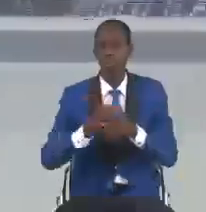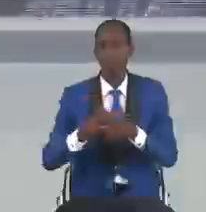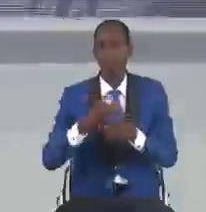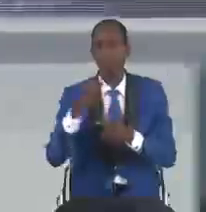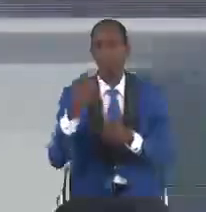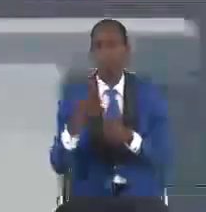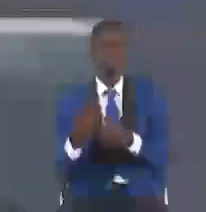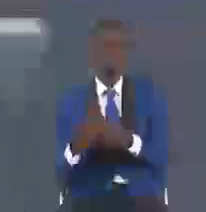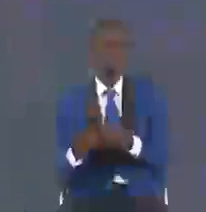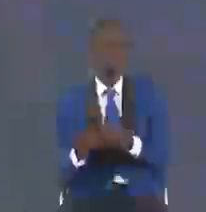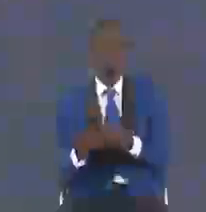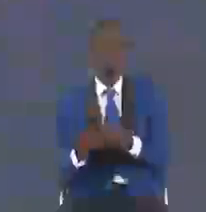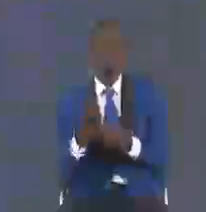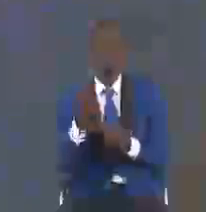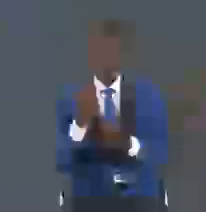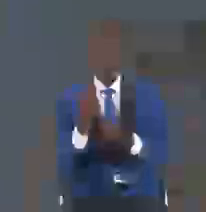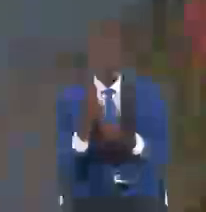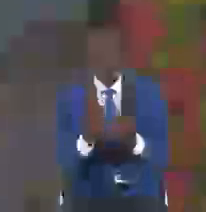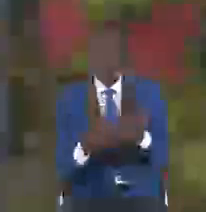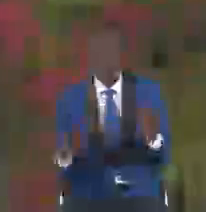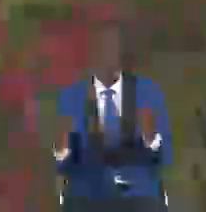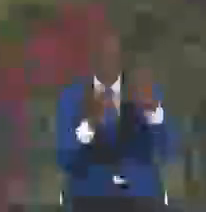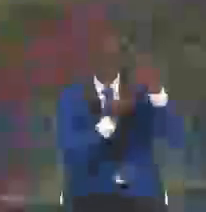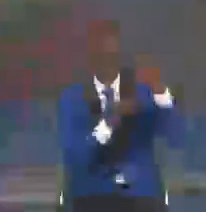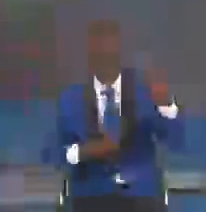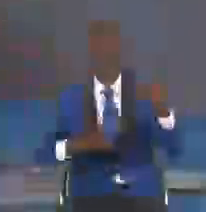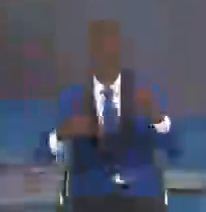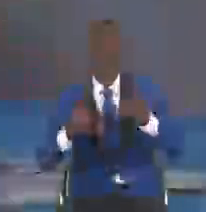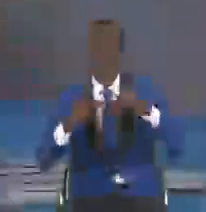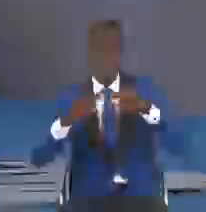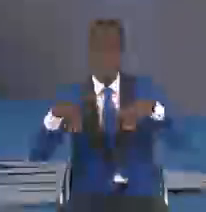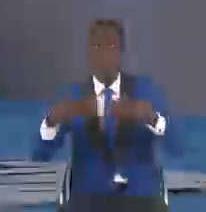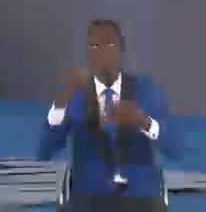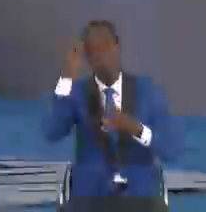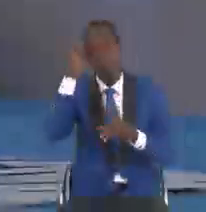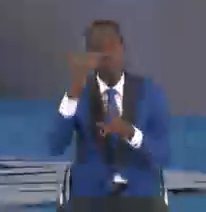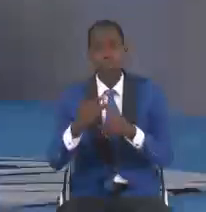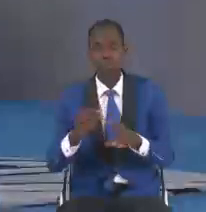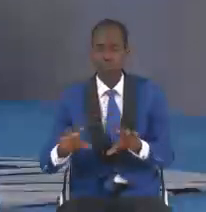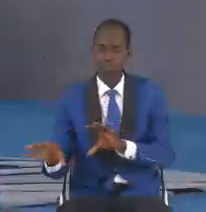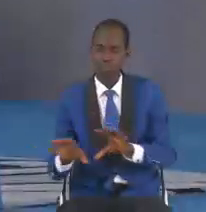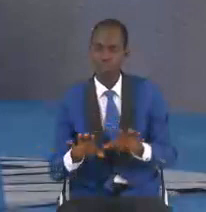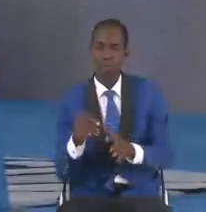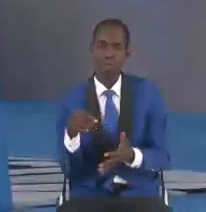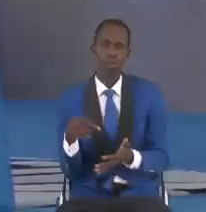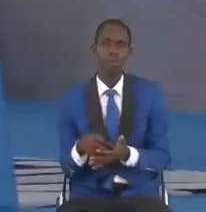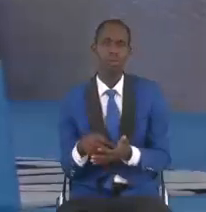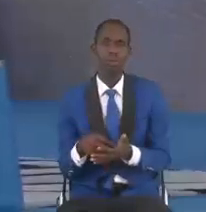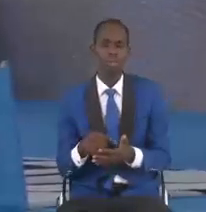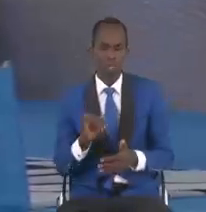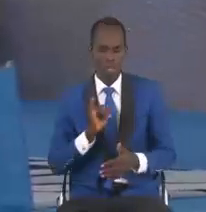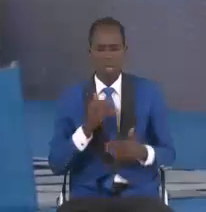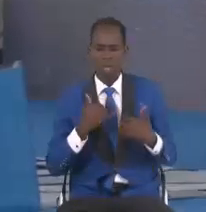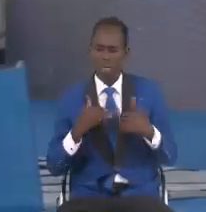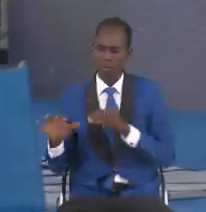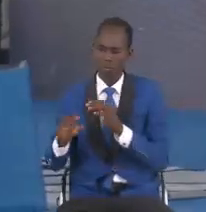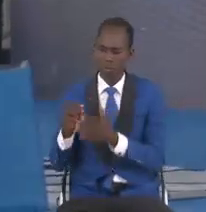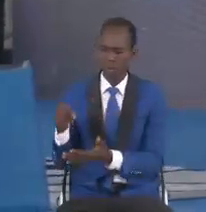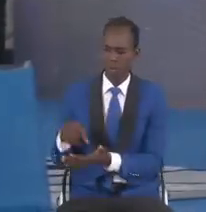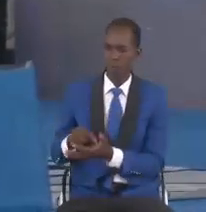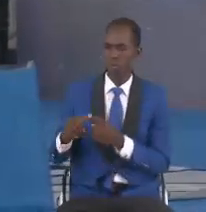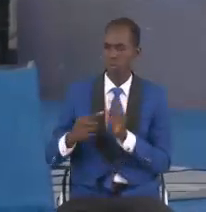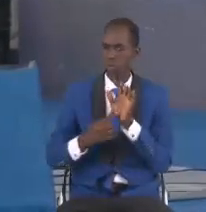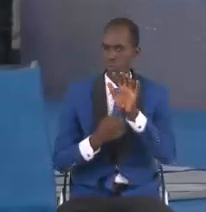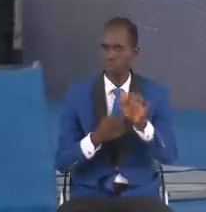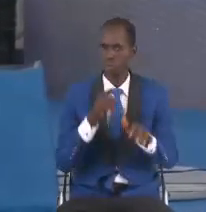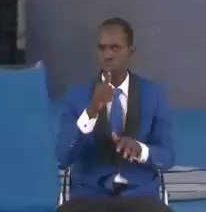word. Anything the Lord had given in the word, perform this. I have done this to show you an example.